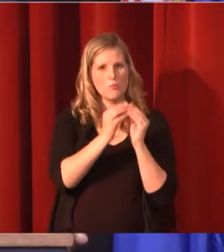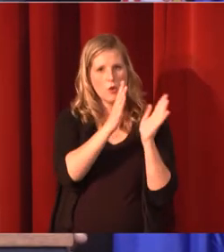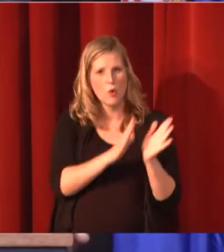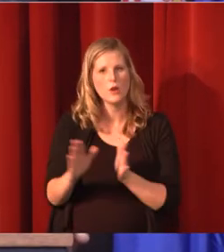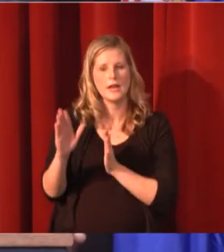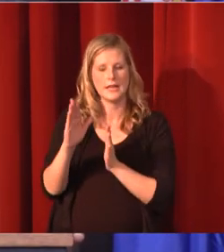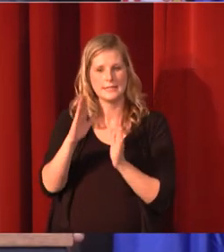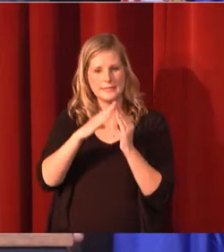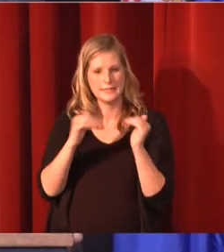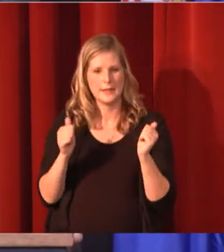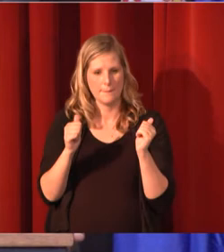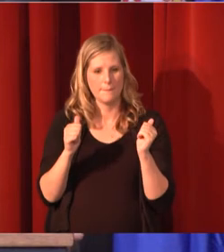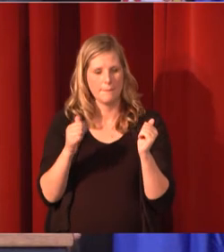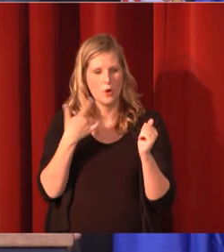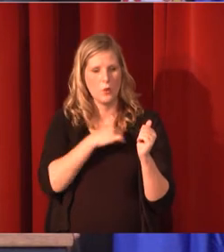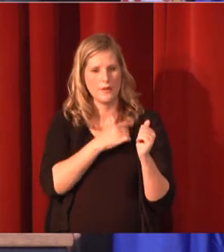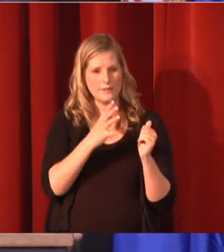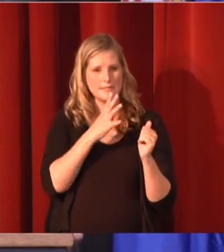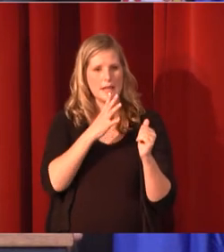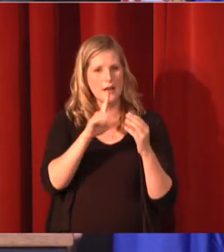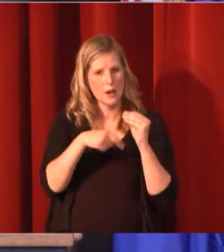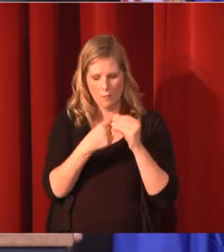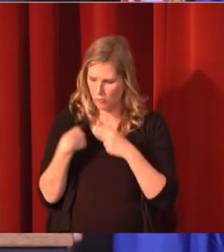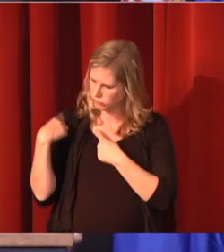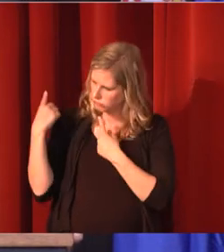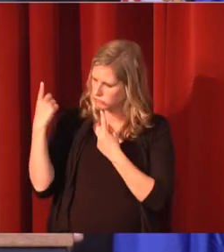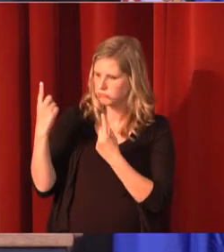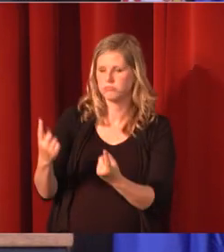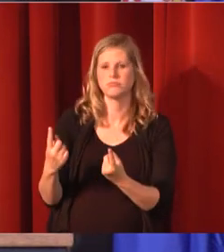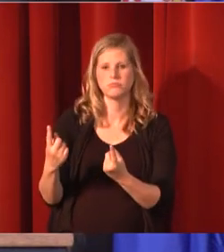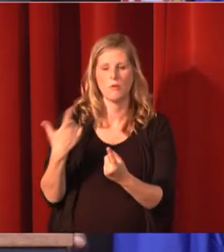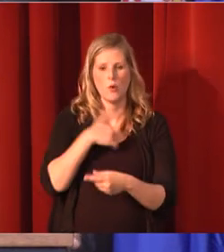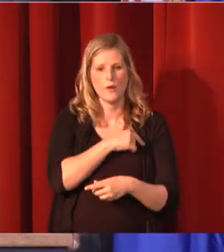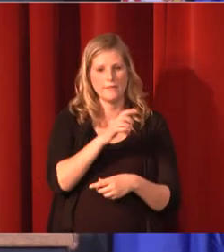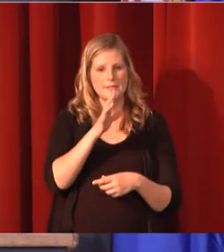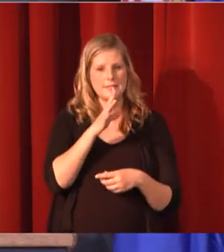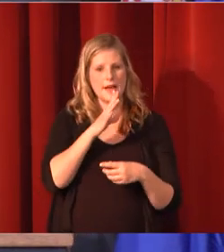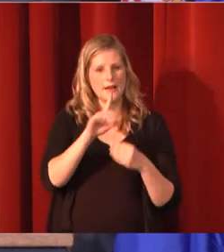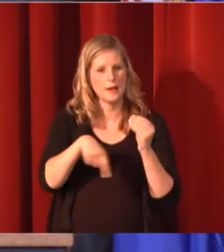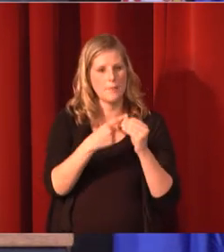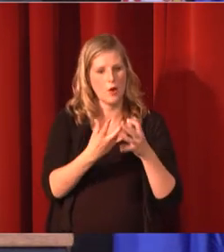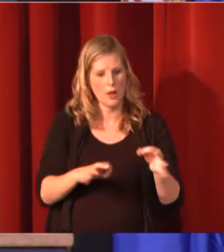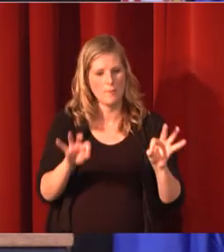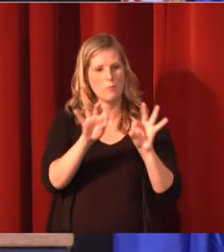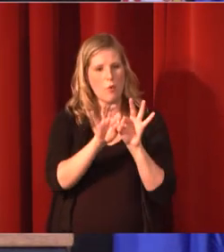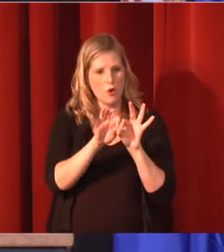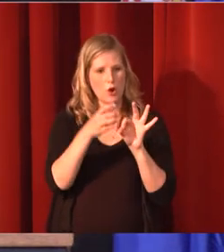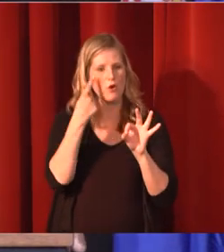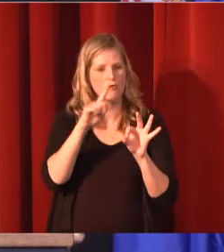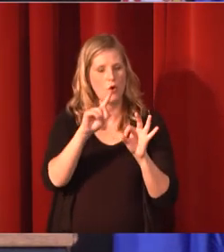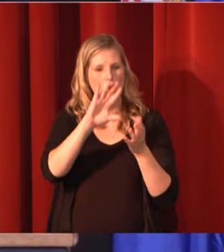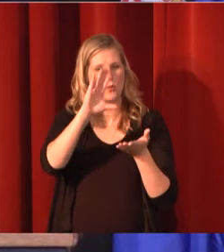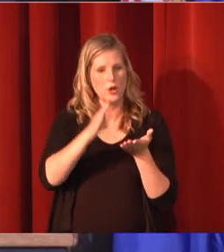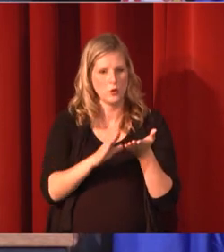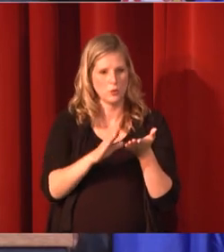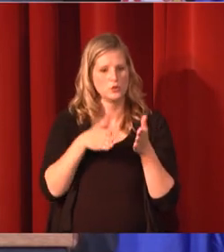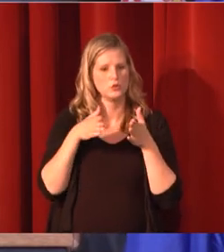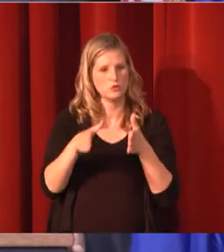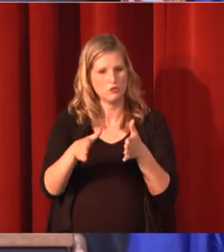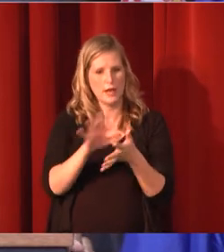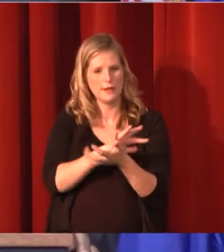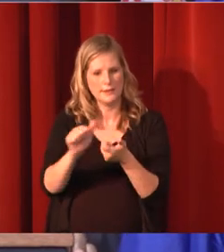system we've talked about for a long time we've talked about how important that is to reduce wear and tear on our streets